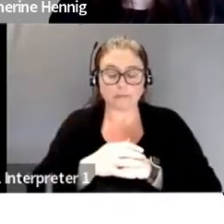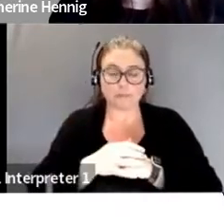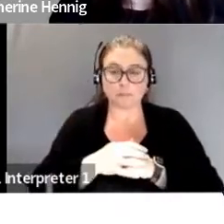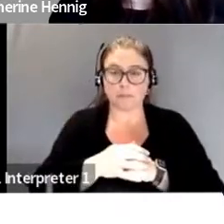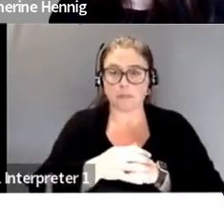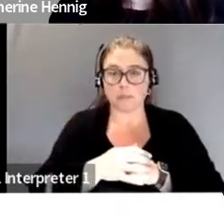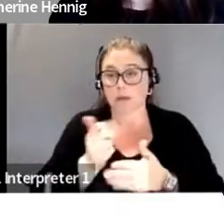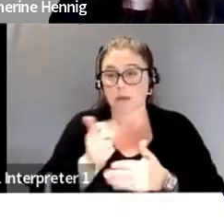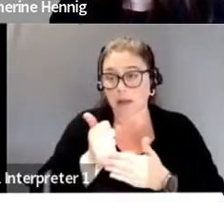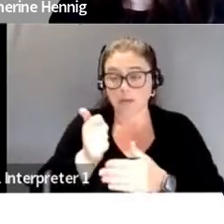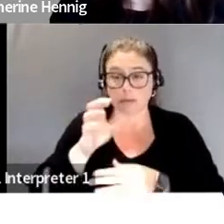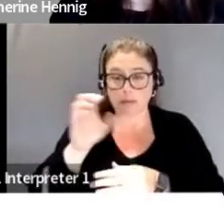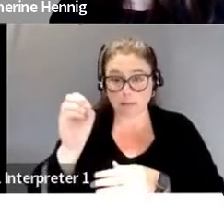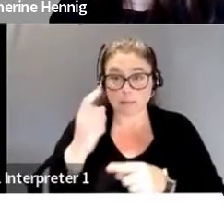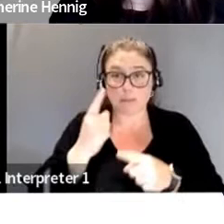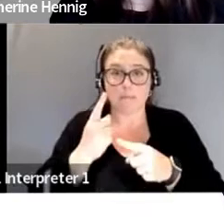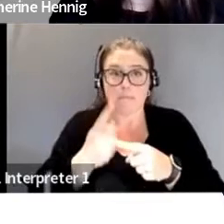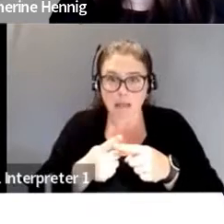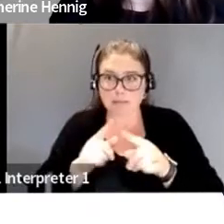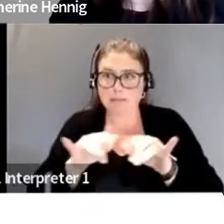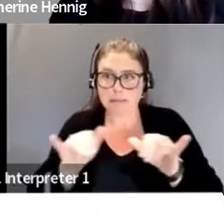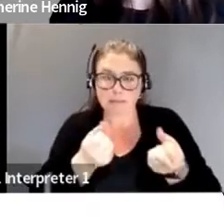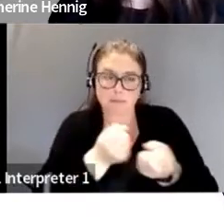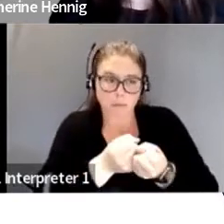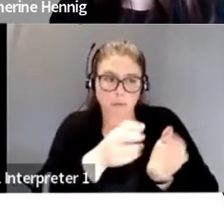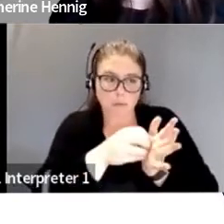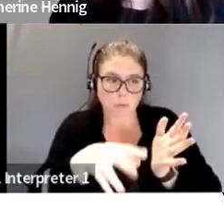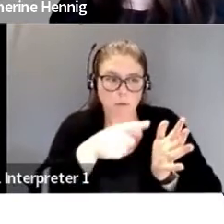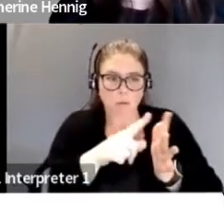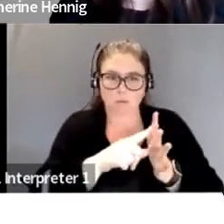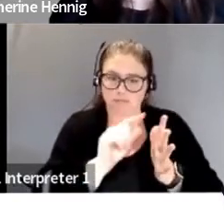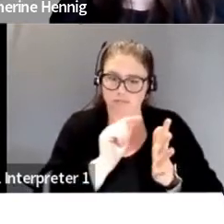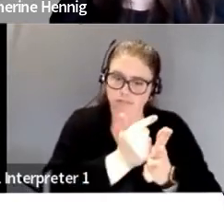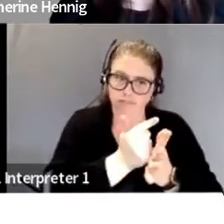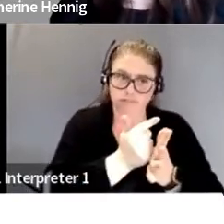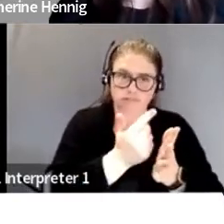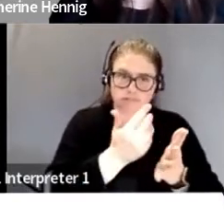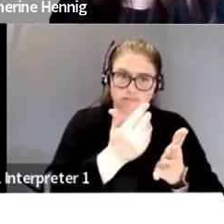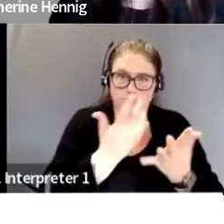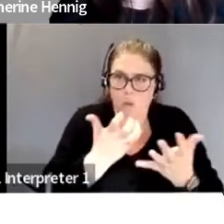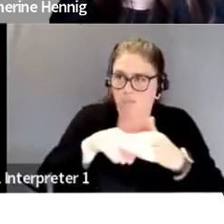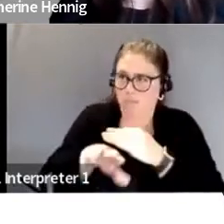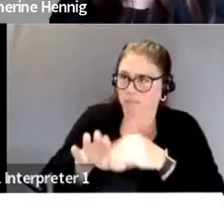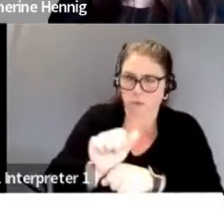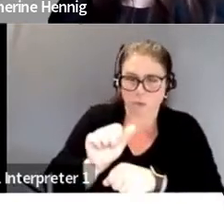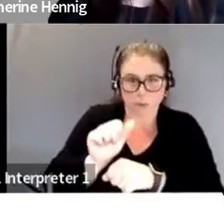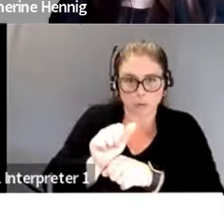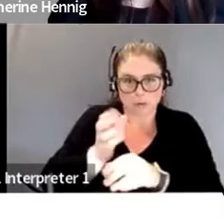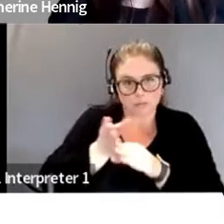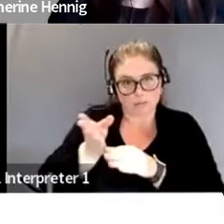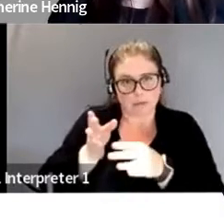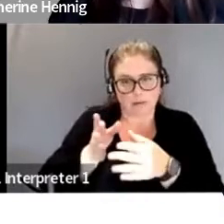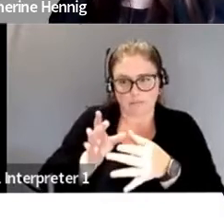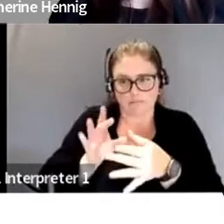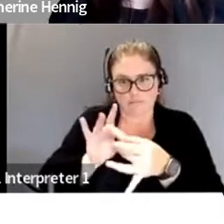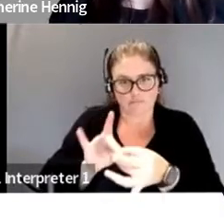helping companies, but it's also helping students who are trying to break into the workforce and trying to break into the IT sector specifically, which I'm not sure if